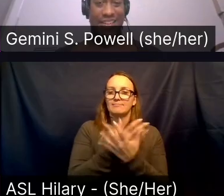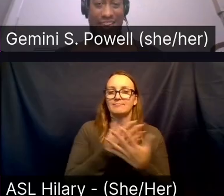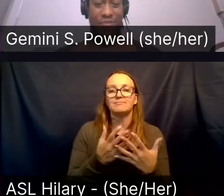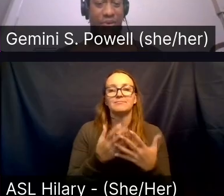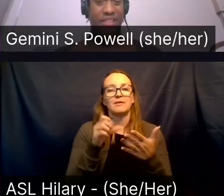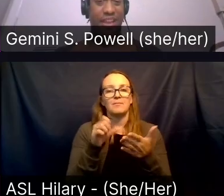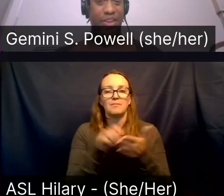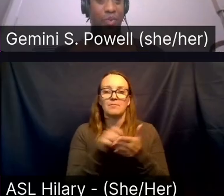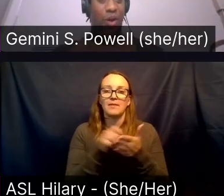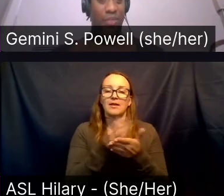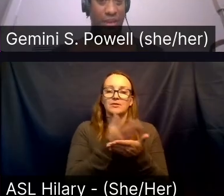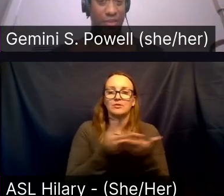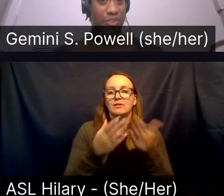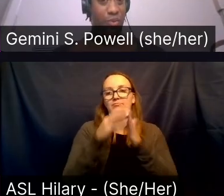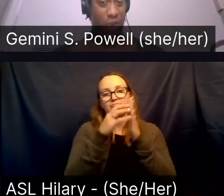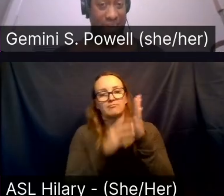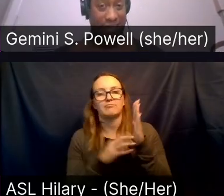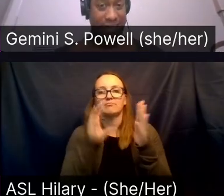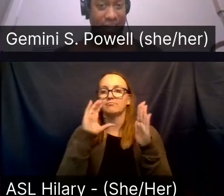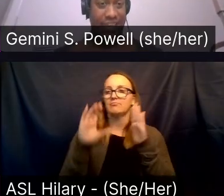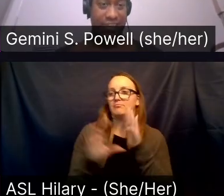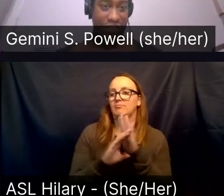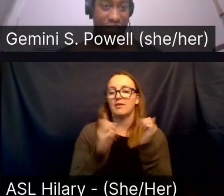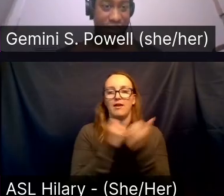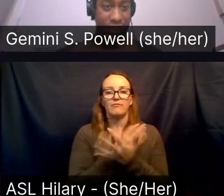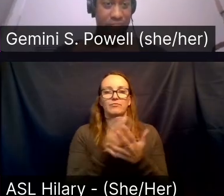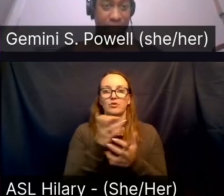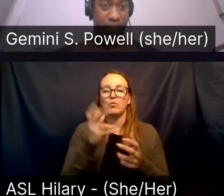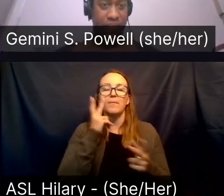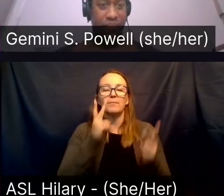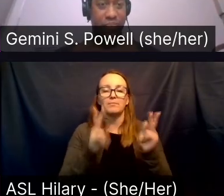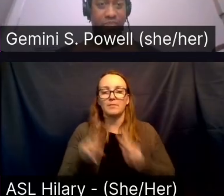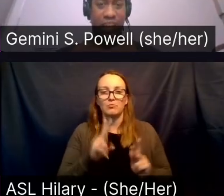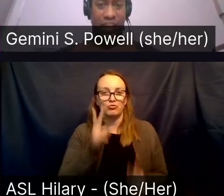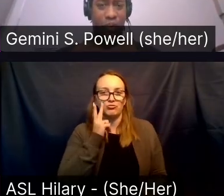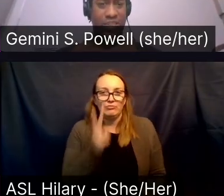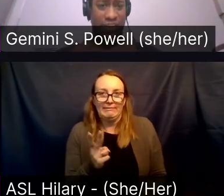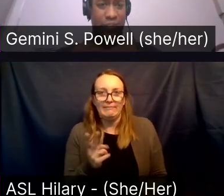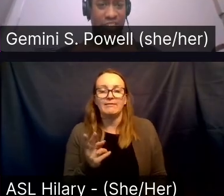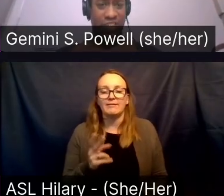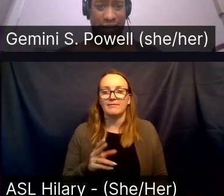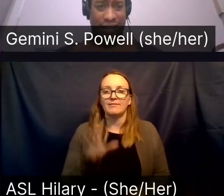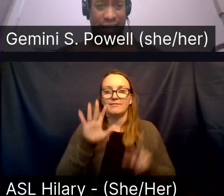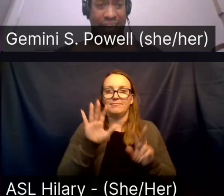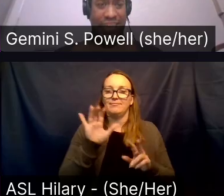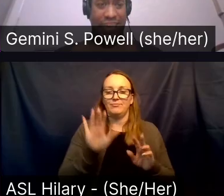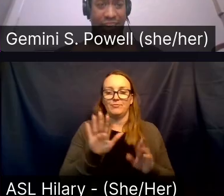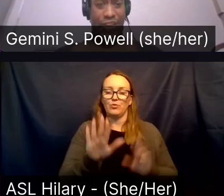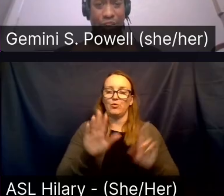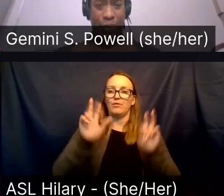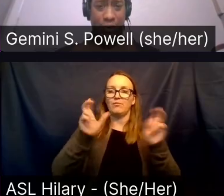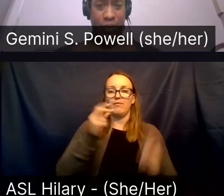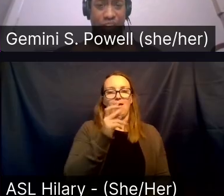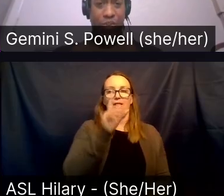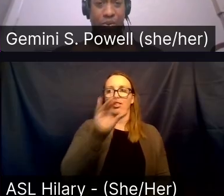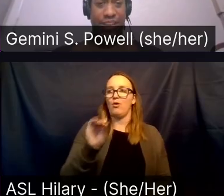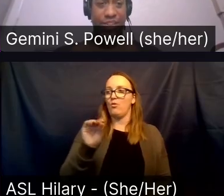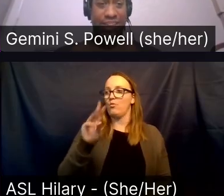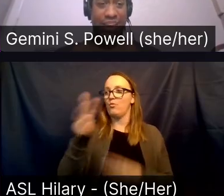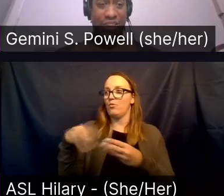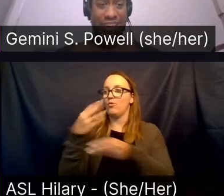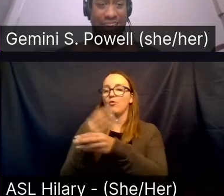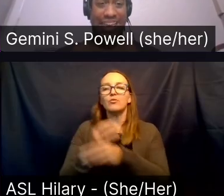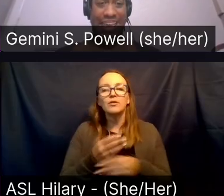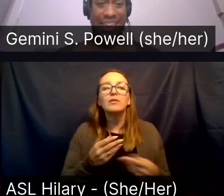headings, and everything you want people to read, essentially. And of course, as mentioned, at the end, you want to make sure you